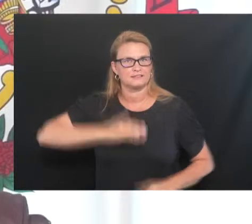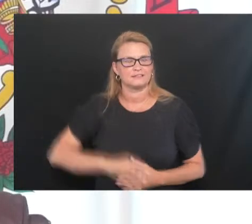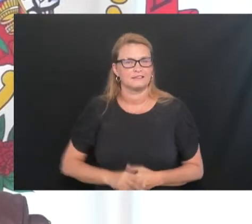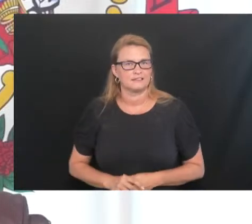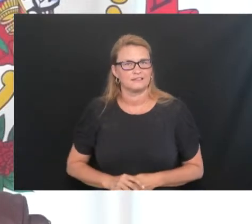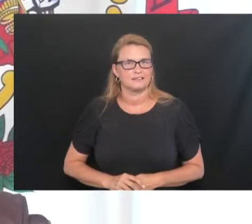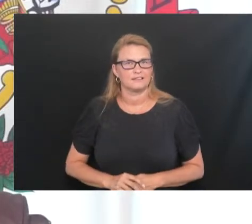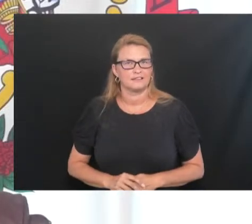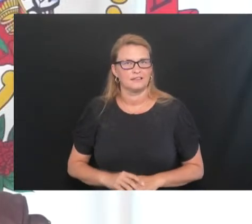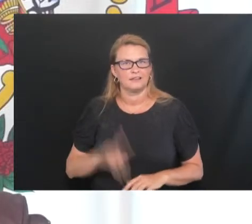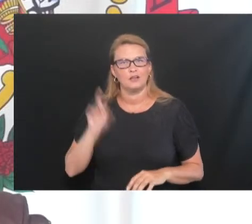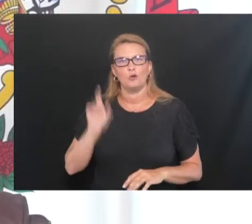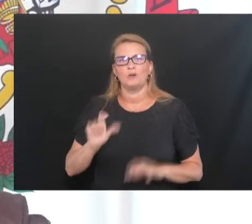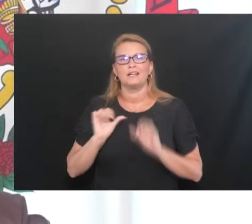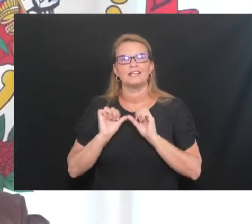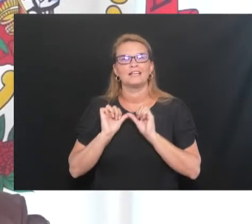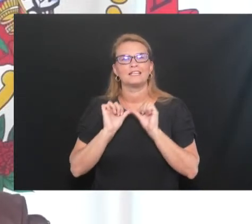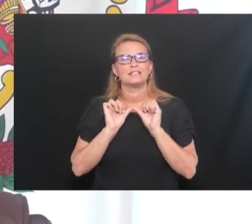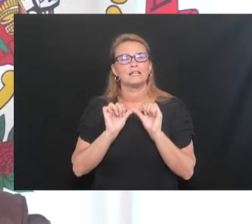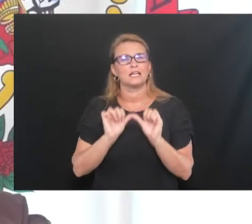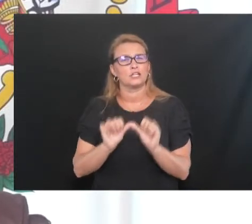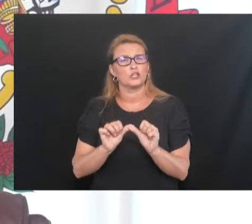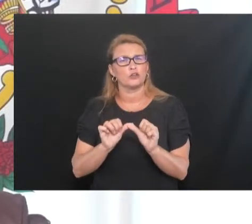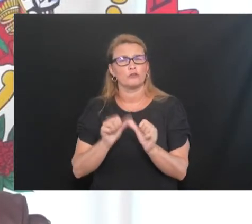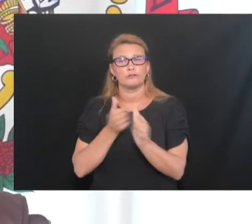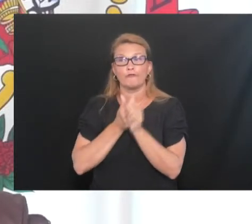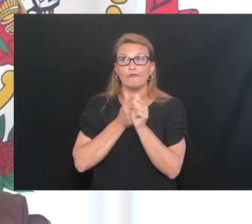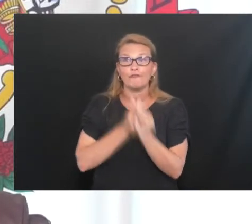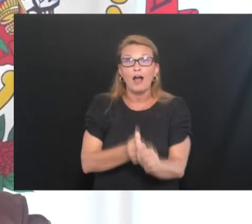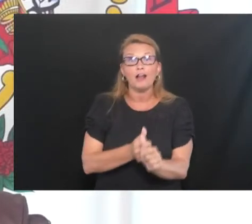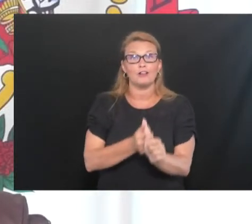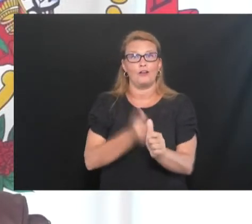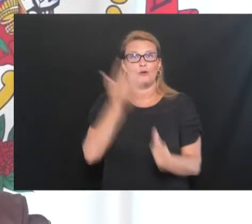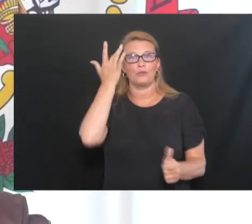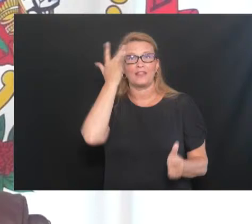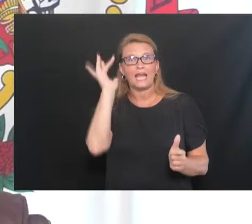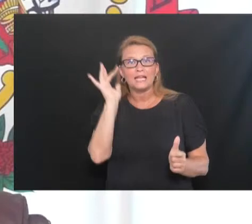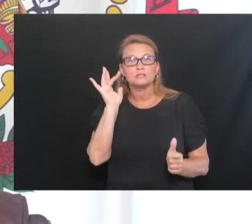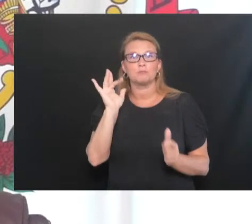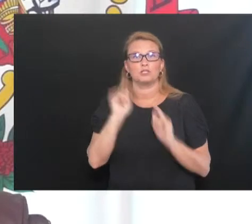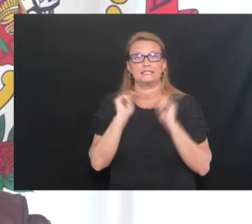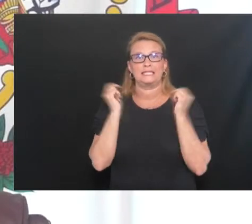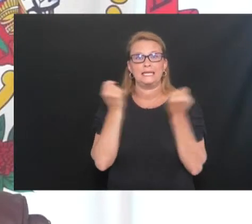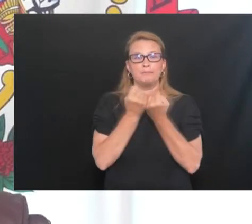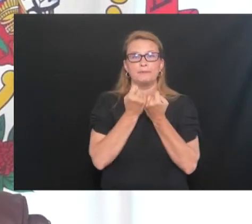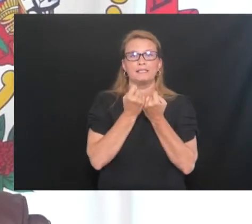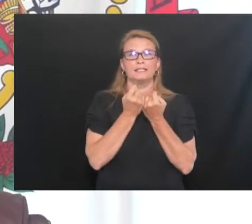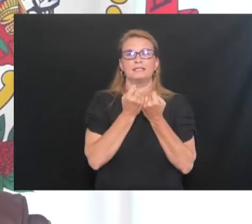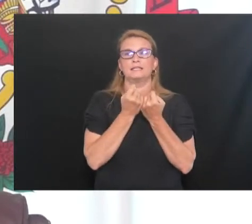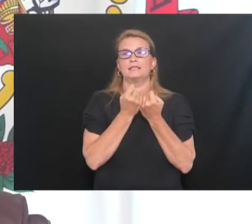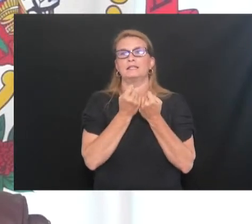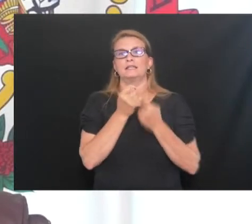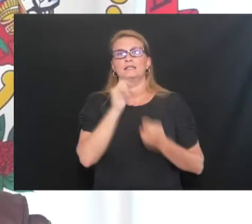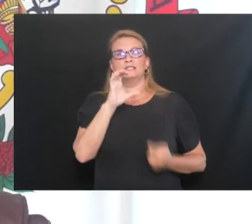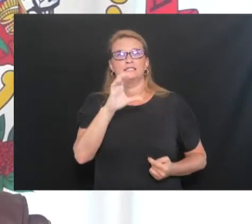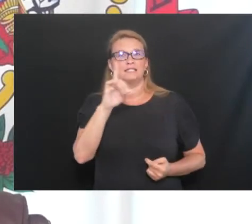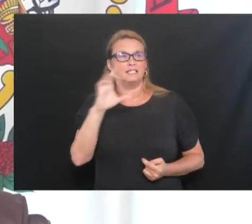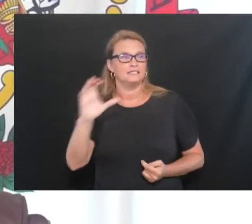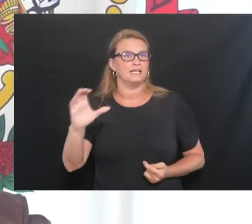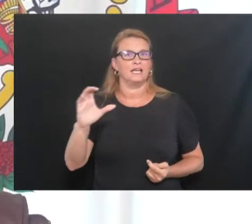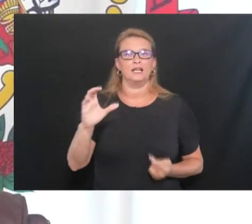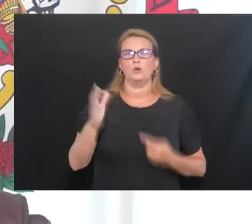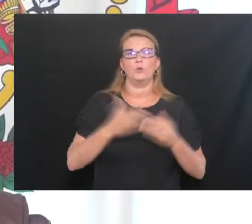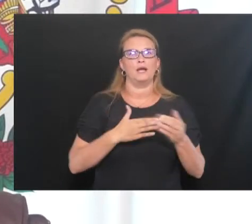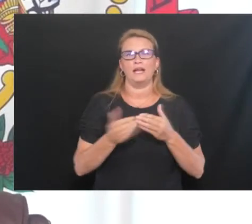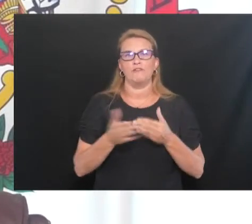we need to continue to listen to all the experts, and whether they be on a national level, CDC, whatever it